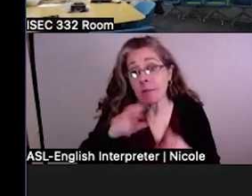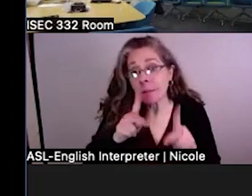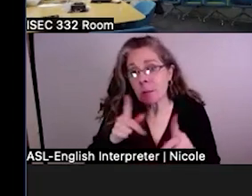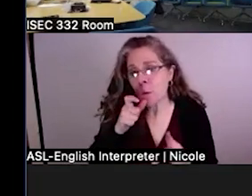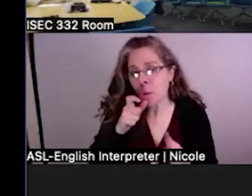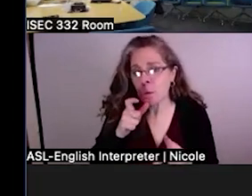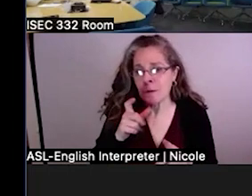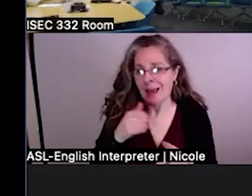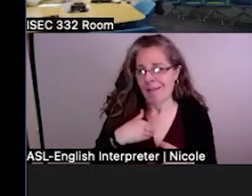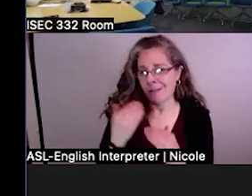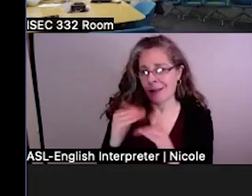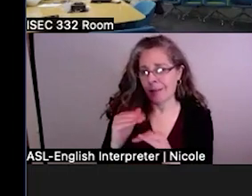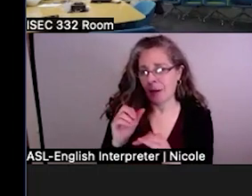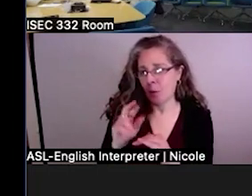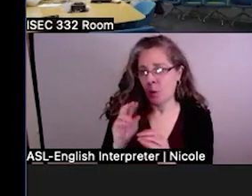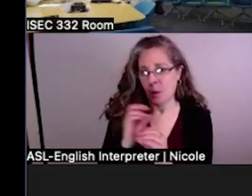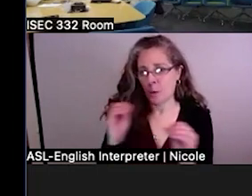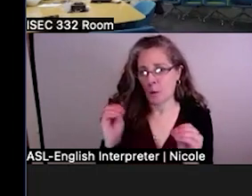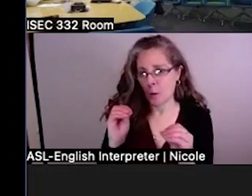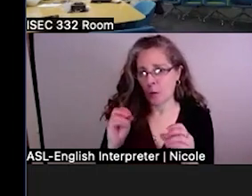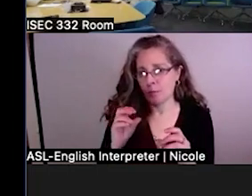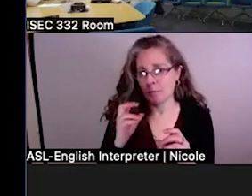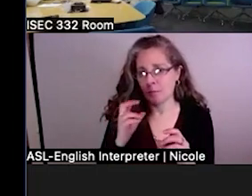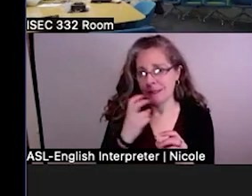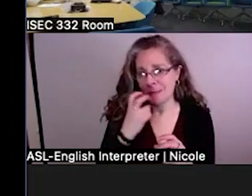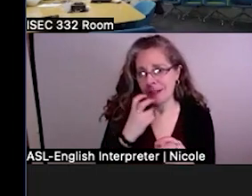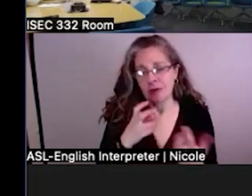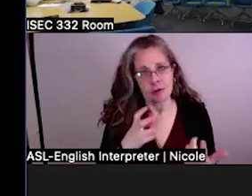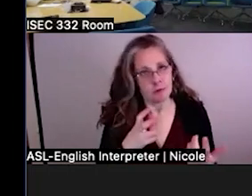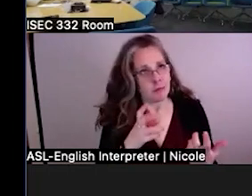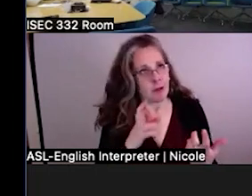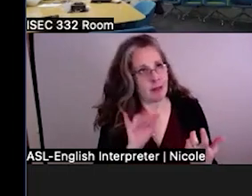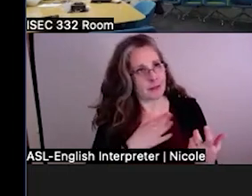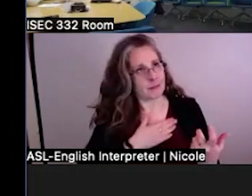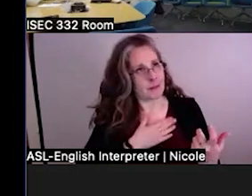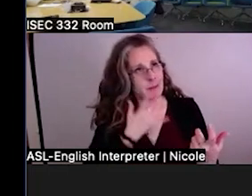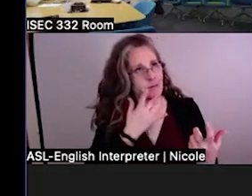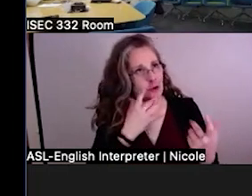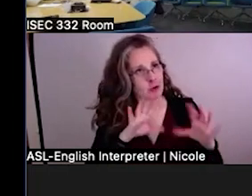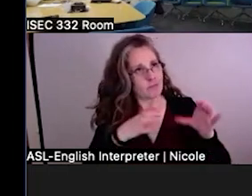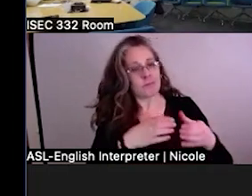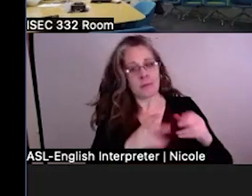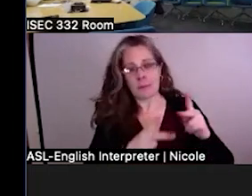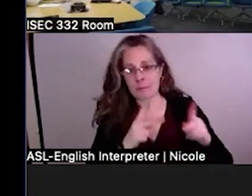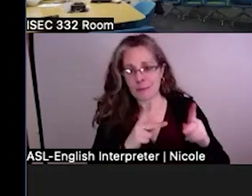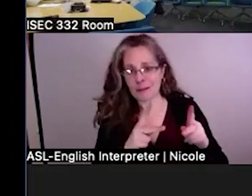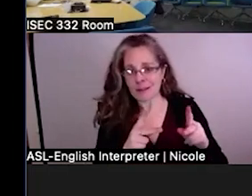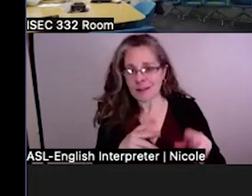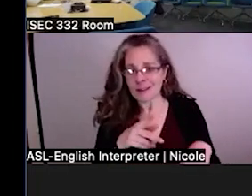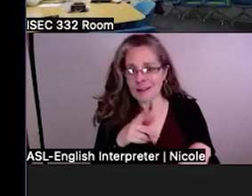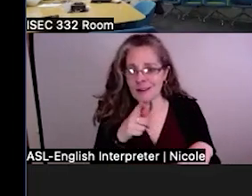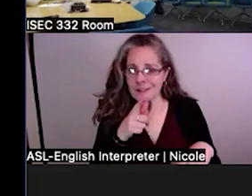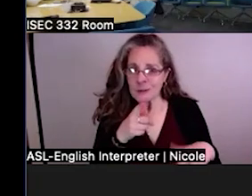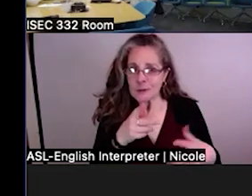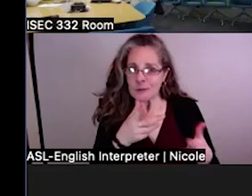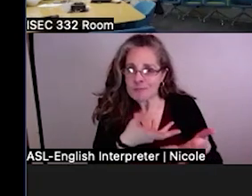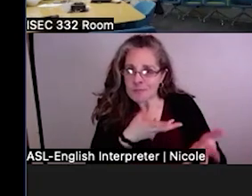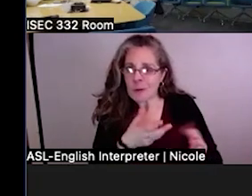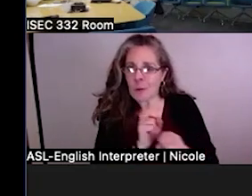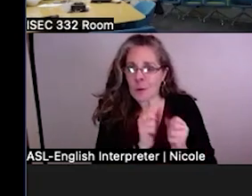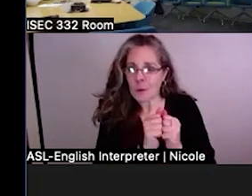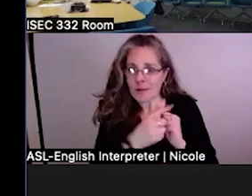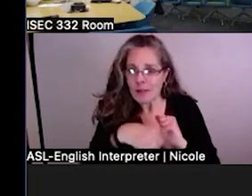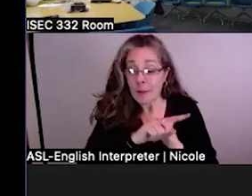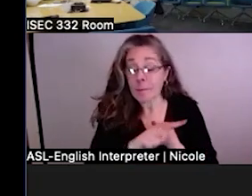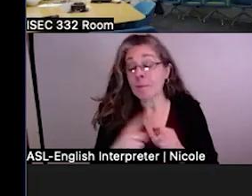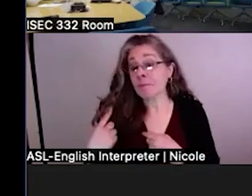that's sort of why I became a speech pathologist, because that was my favorite population to work with. In the last 10 or 15 years, that's been even more